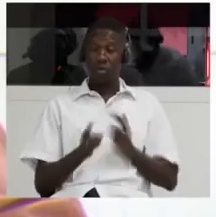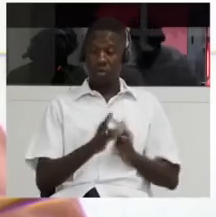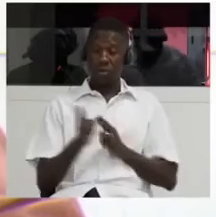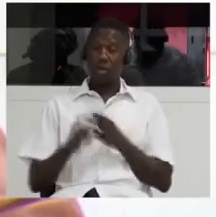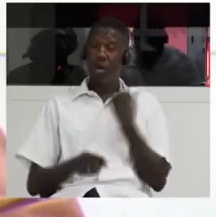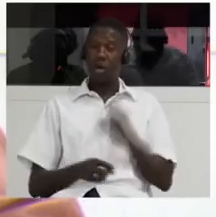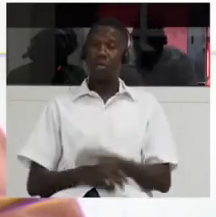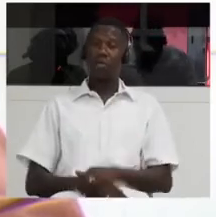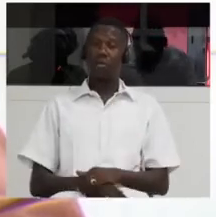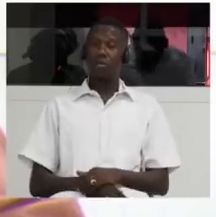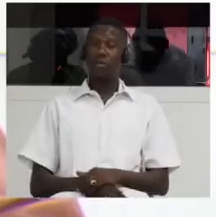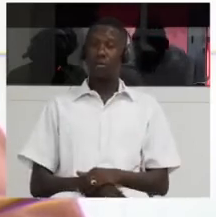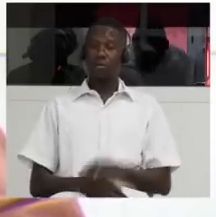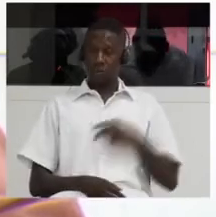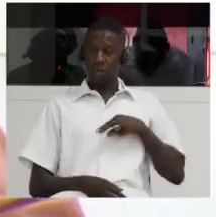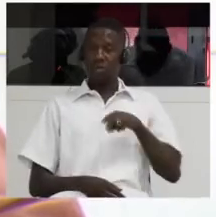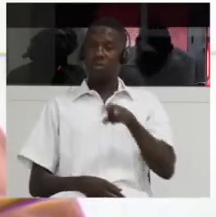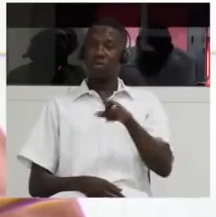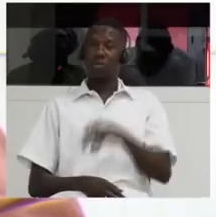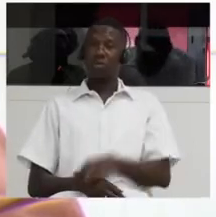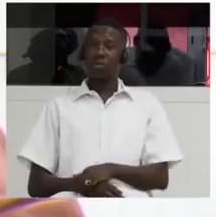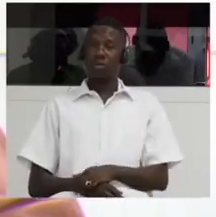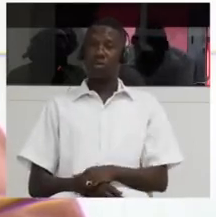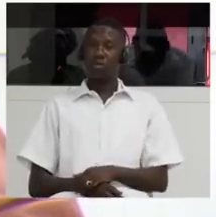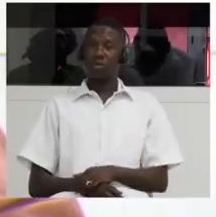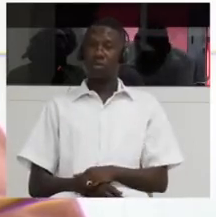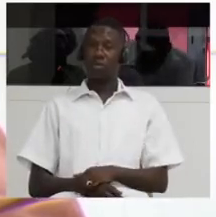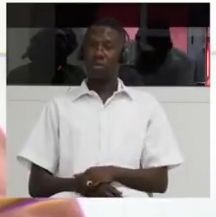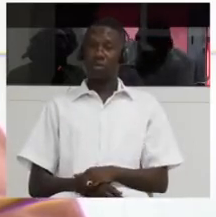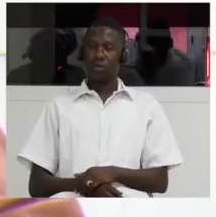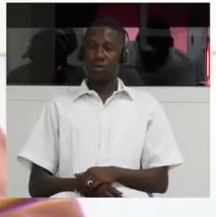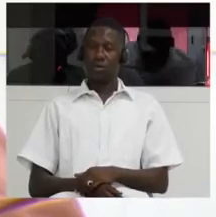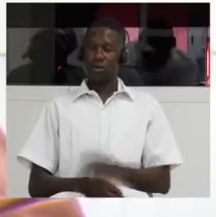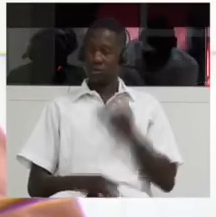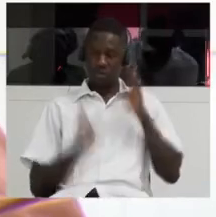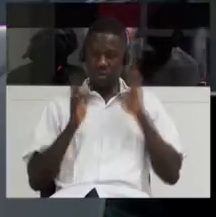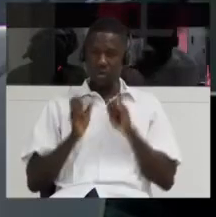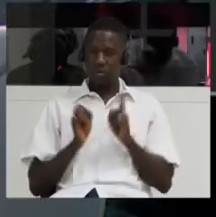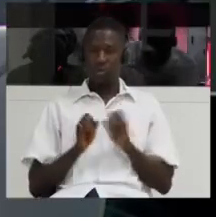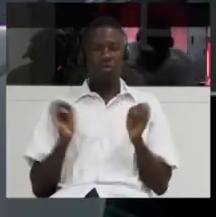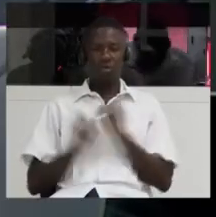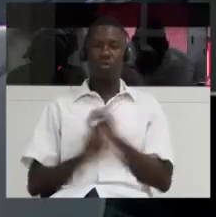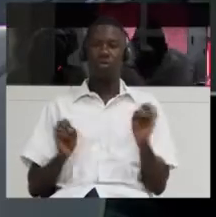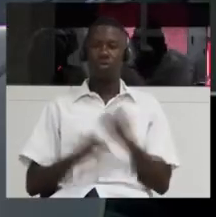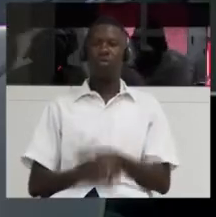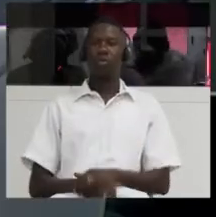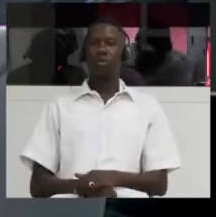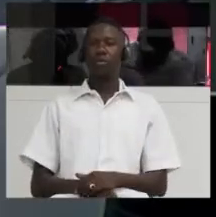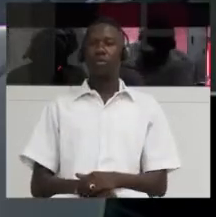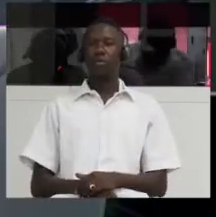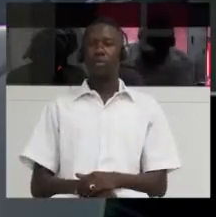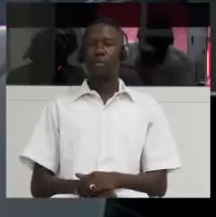On the move. On the move. It wasn't a problem? No. Good. So on that day,